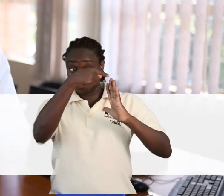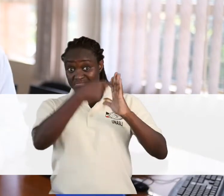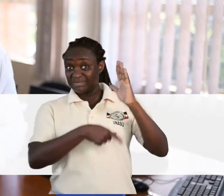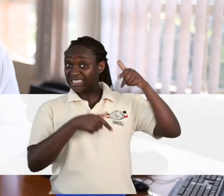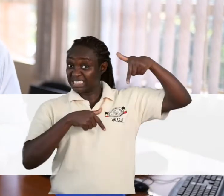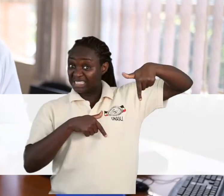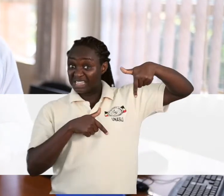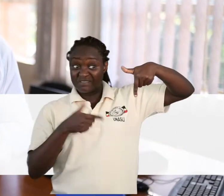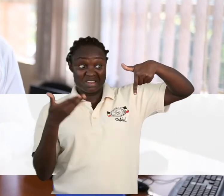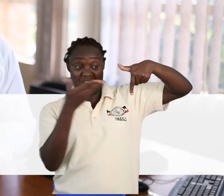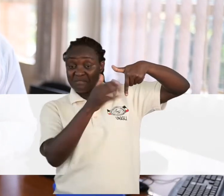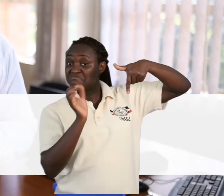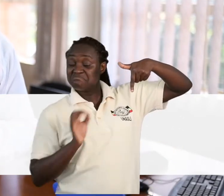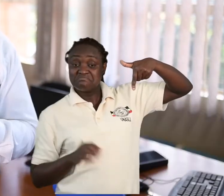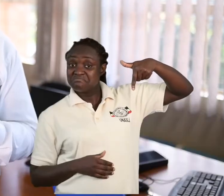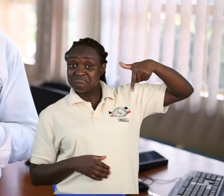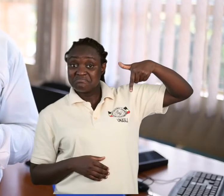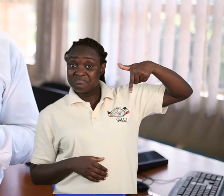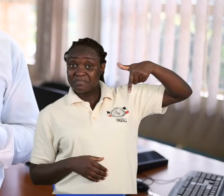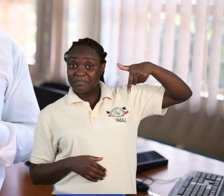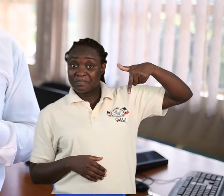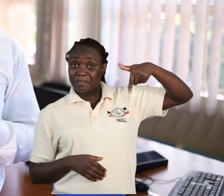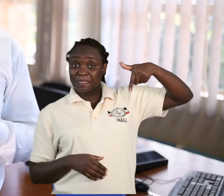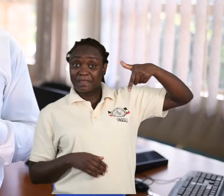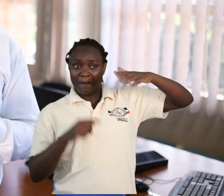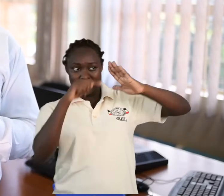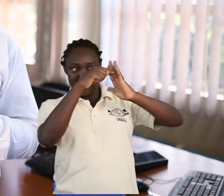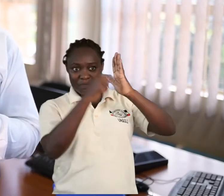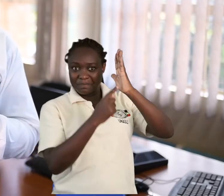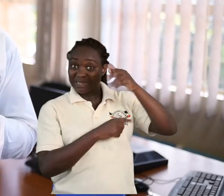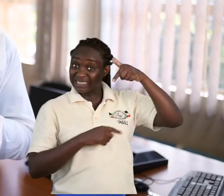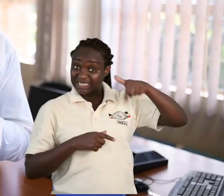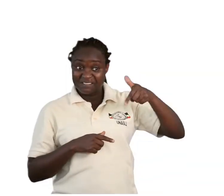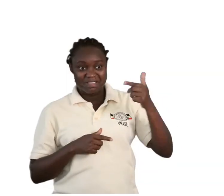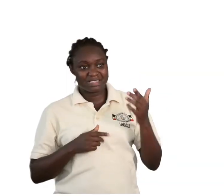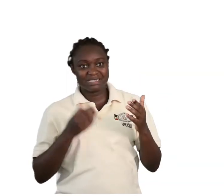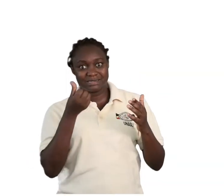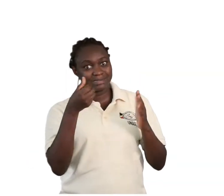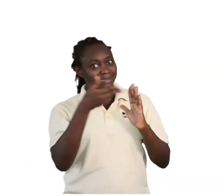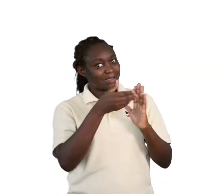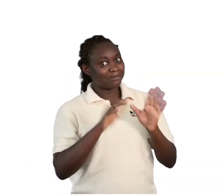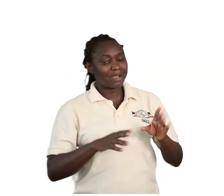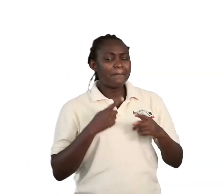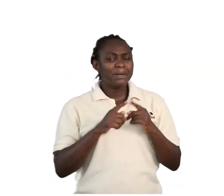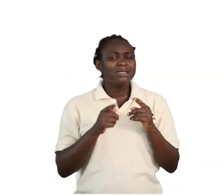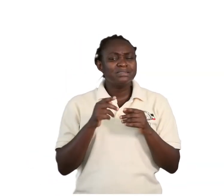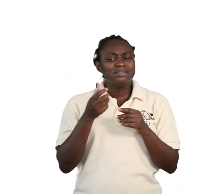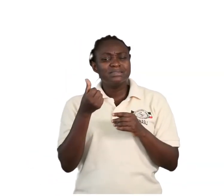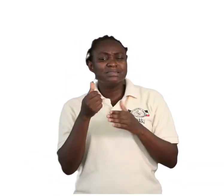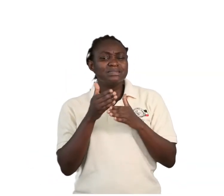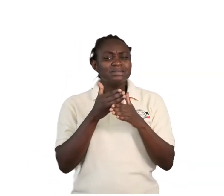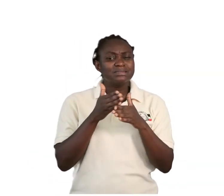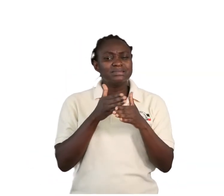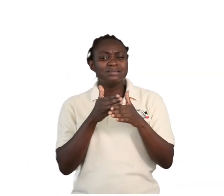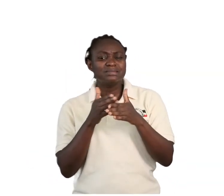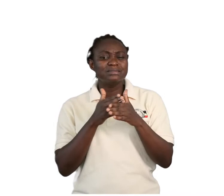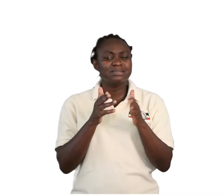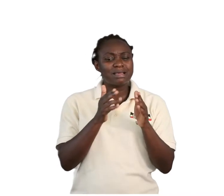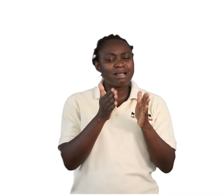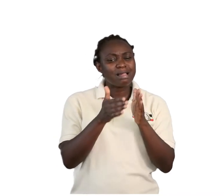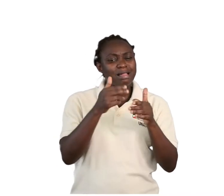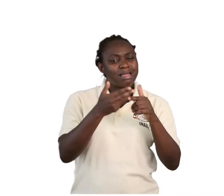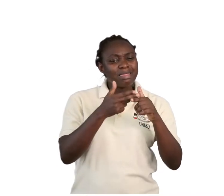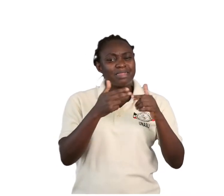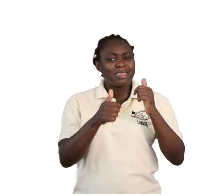a basic numeral. But we have something that is close to 6. What's that?